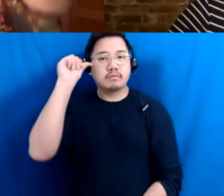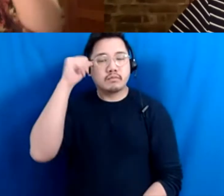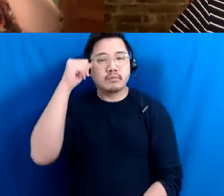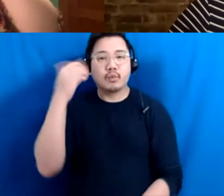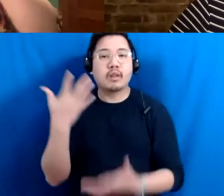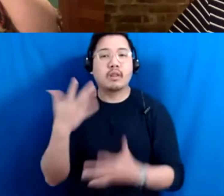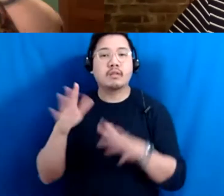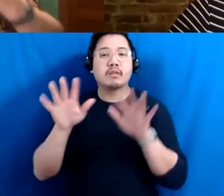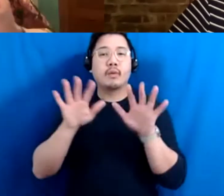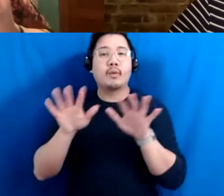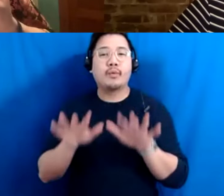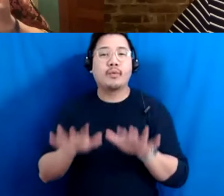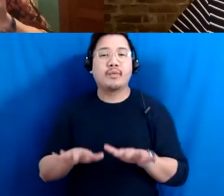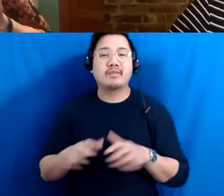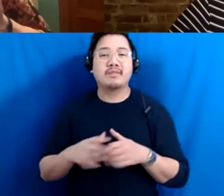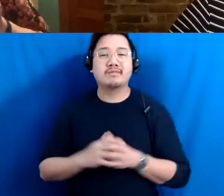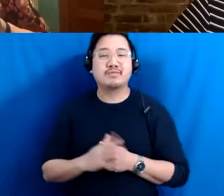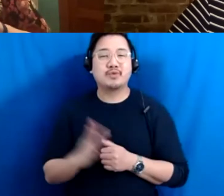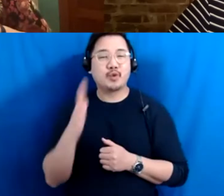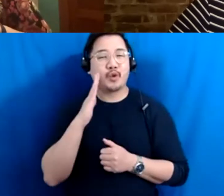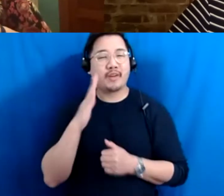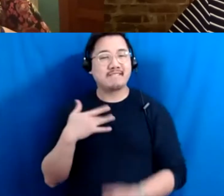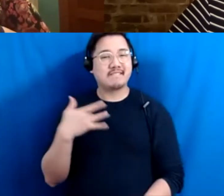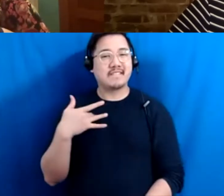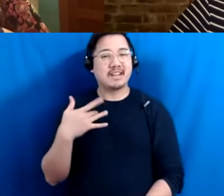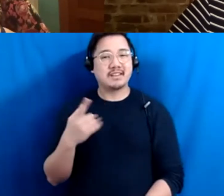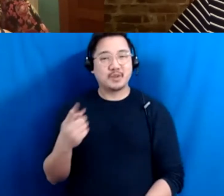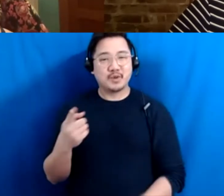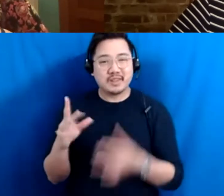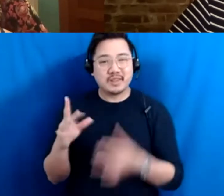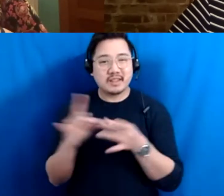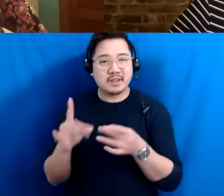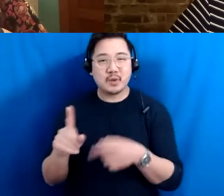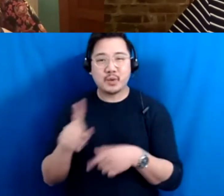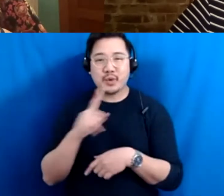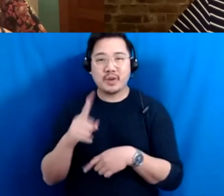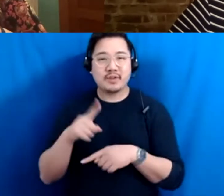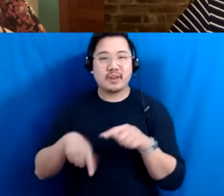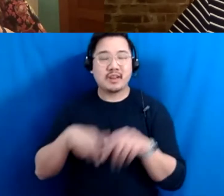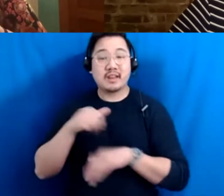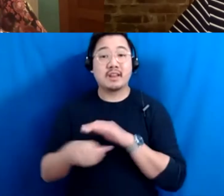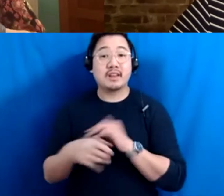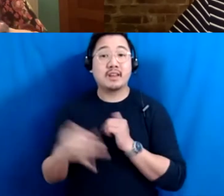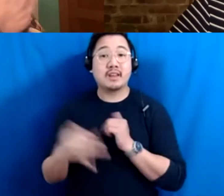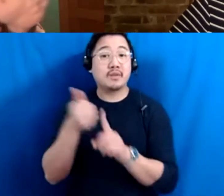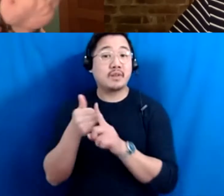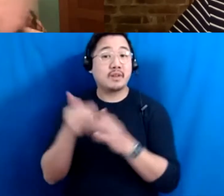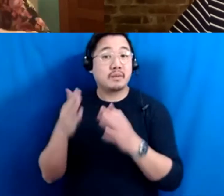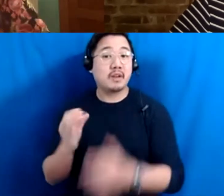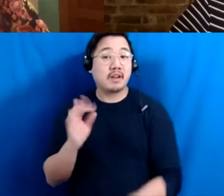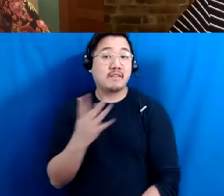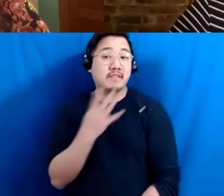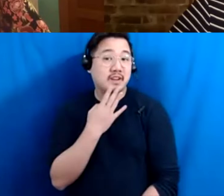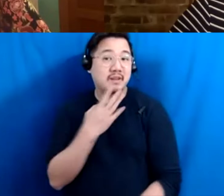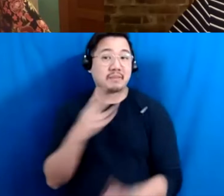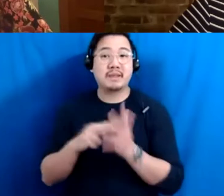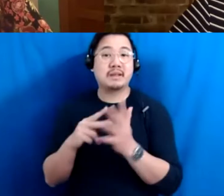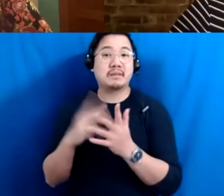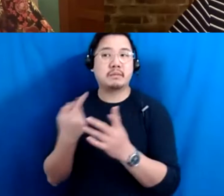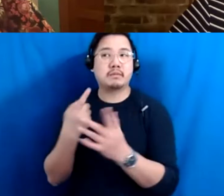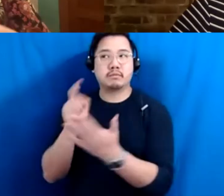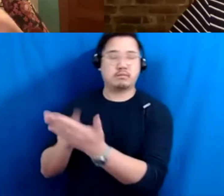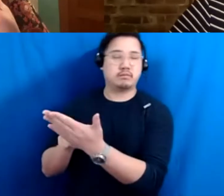that feeling. You're saying it's hard to be anonymous, that you stick out if you're a person of color, but in a strange way, you're also